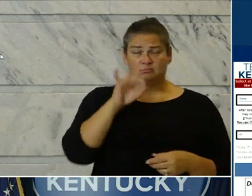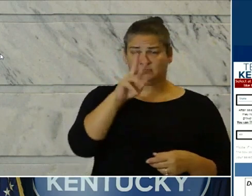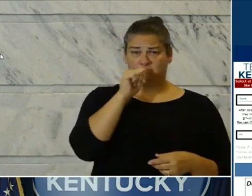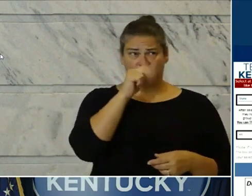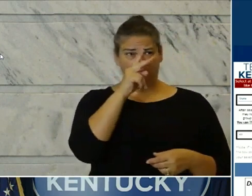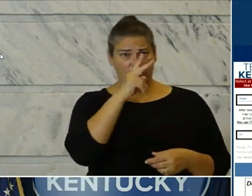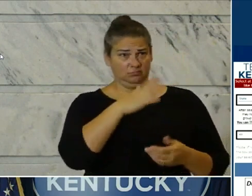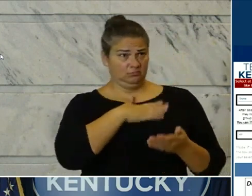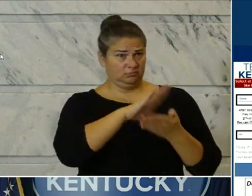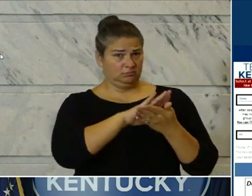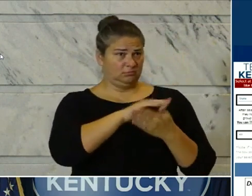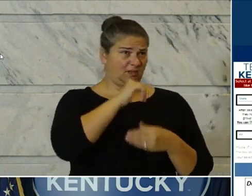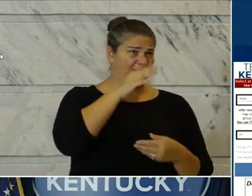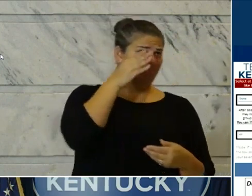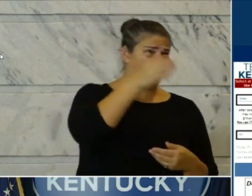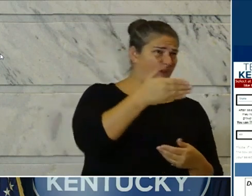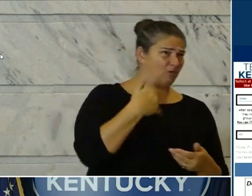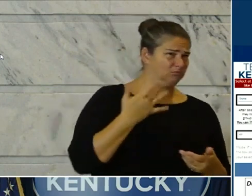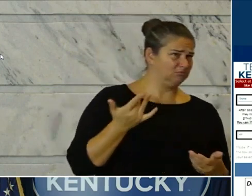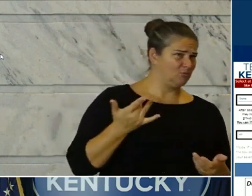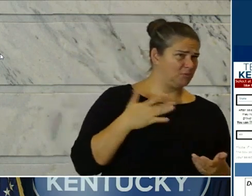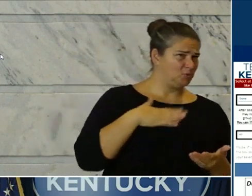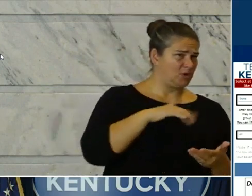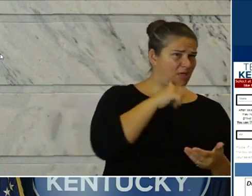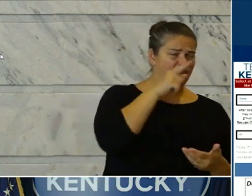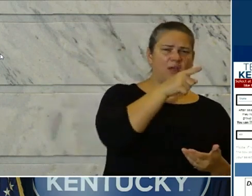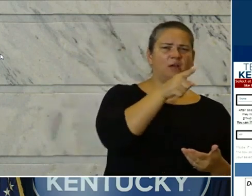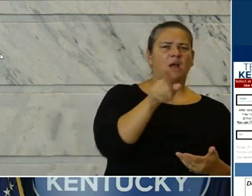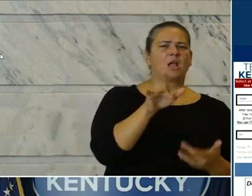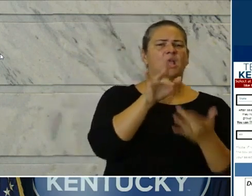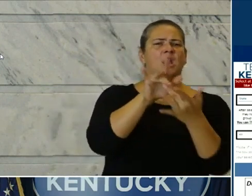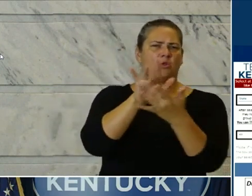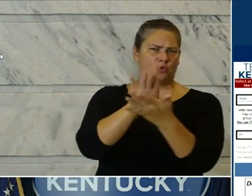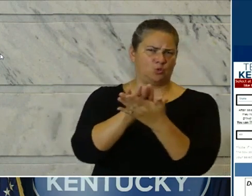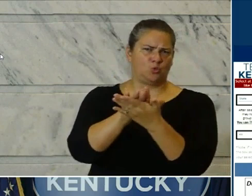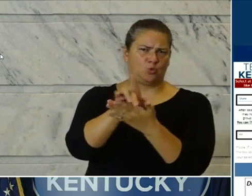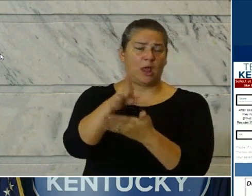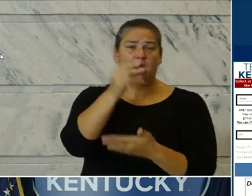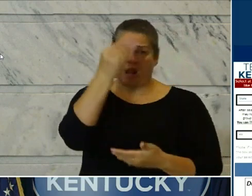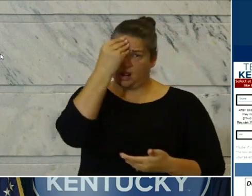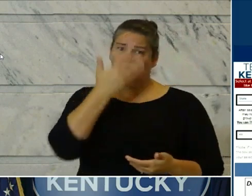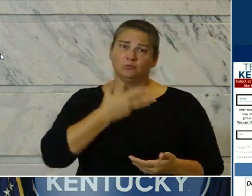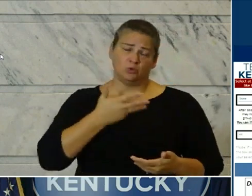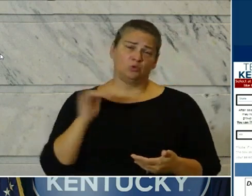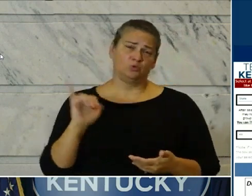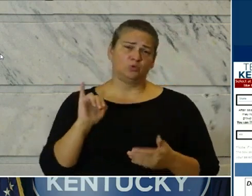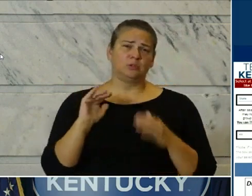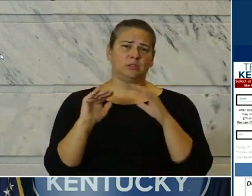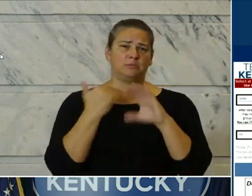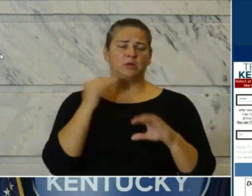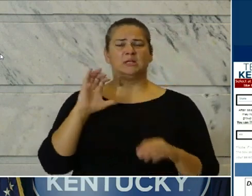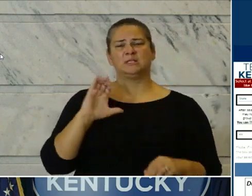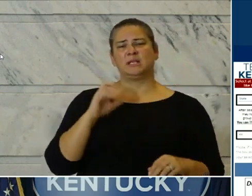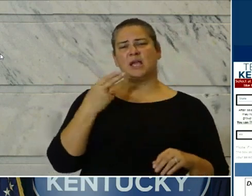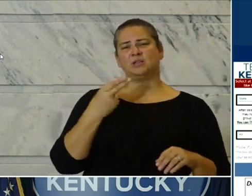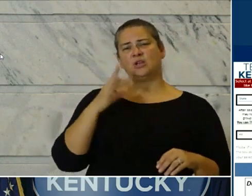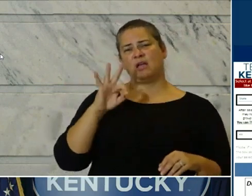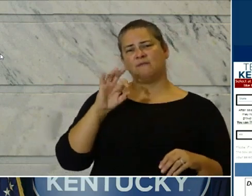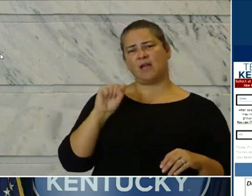school listed, we ask that you reach out to alert that school, but also to let us know by emailing